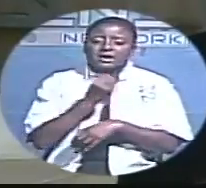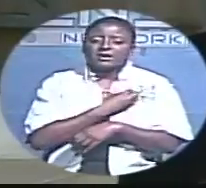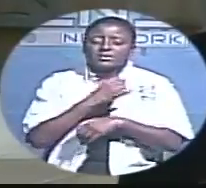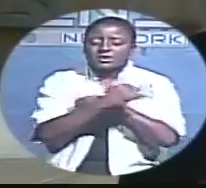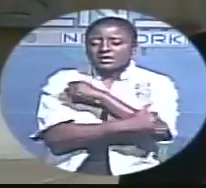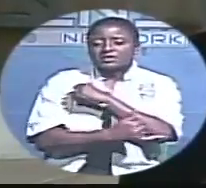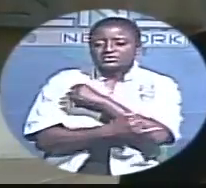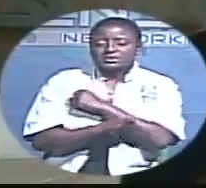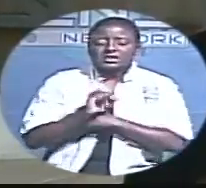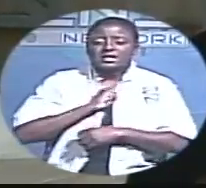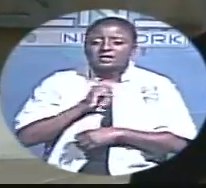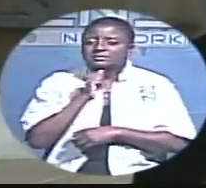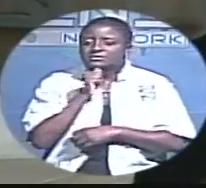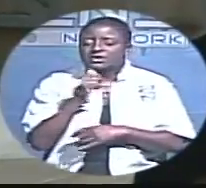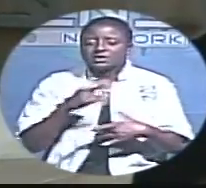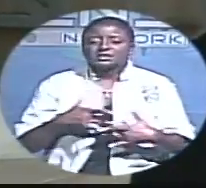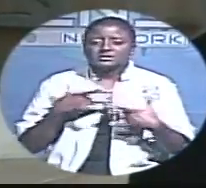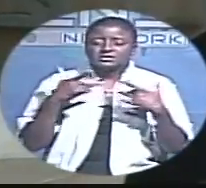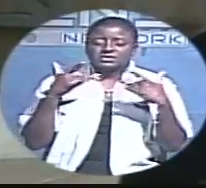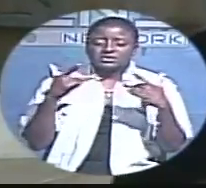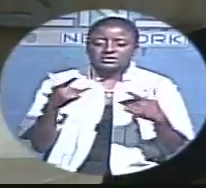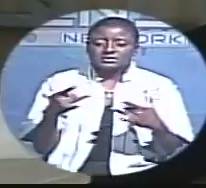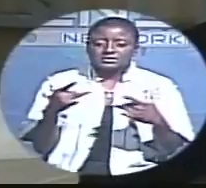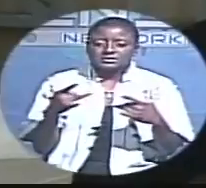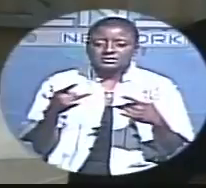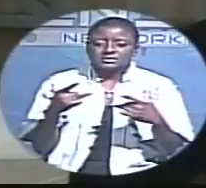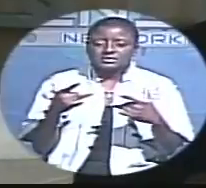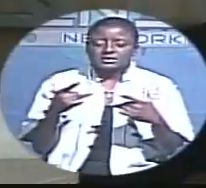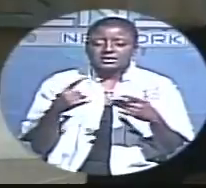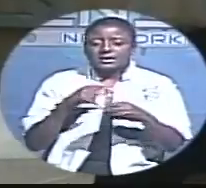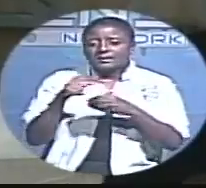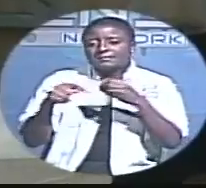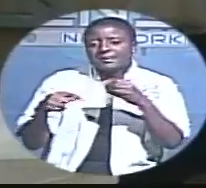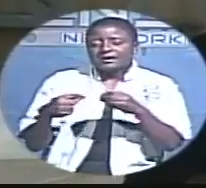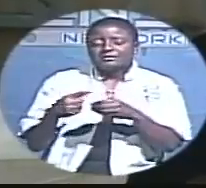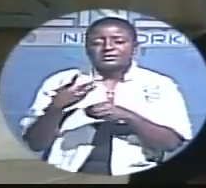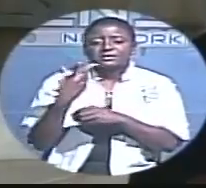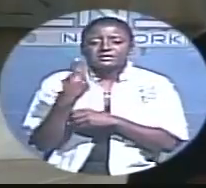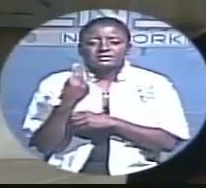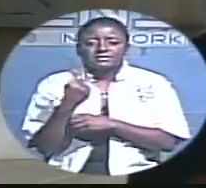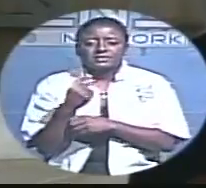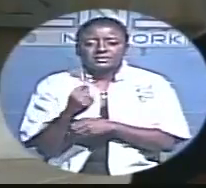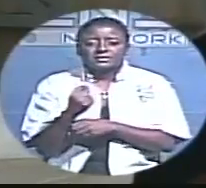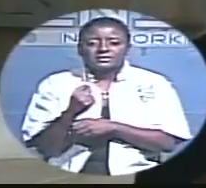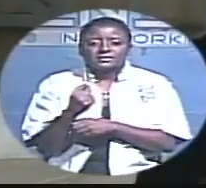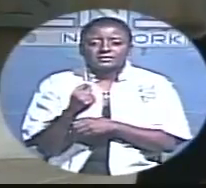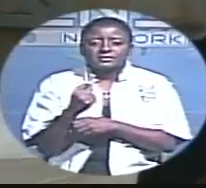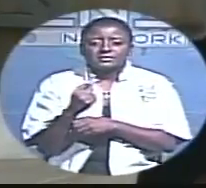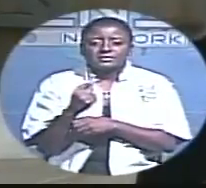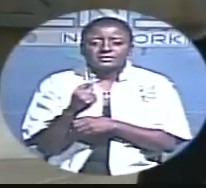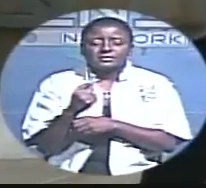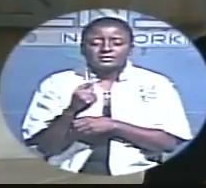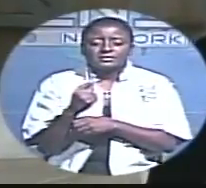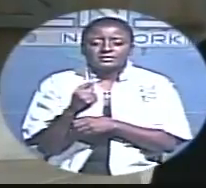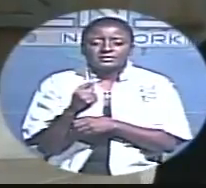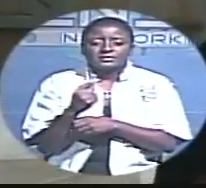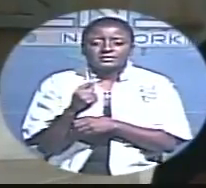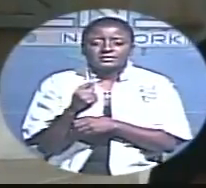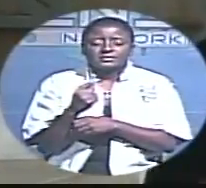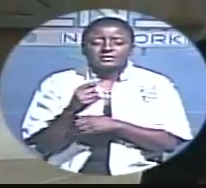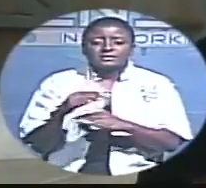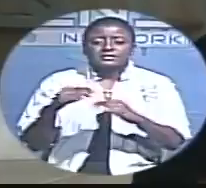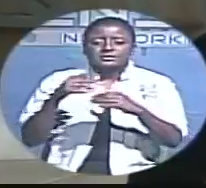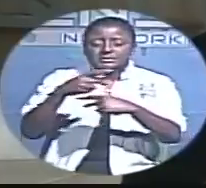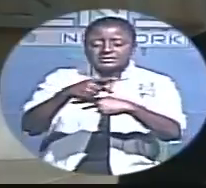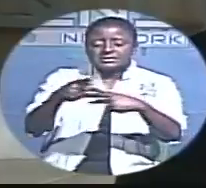not concerned really about the state of finances and its relationship